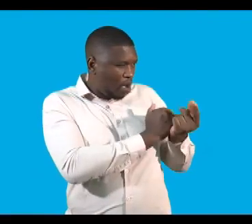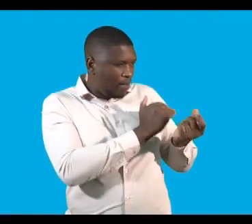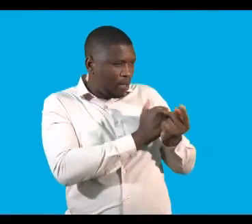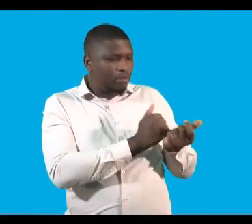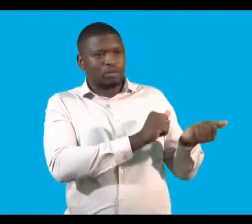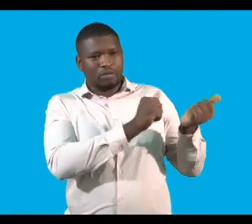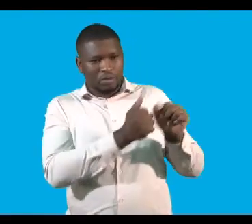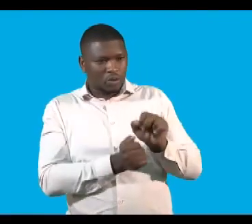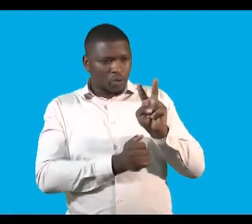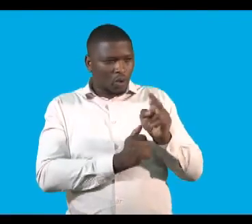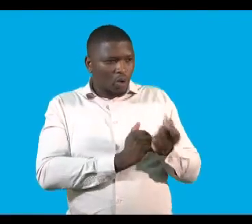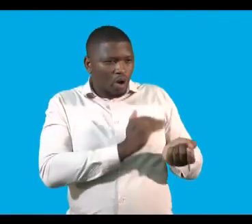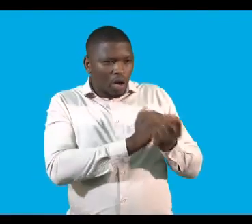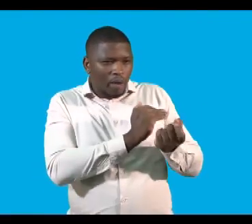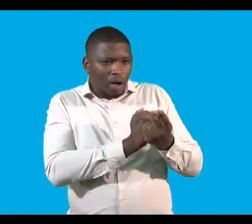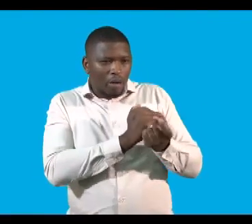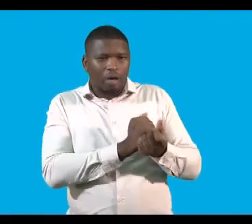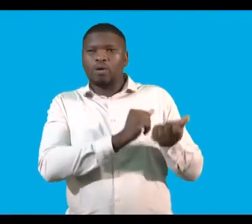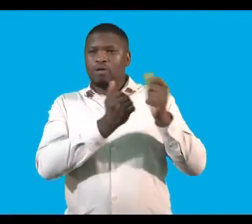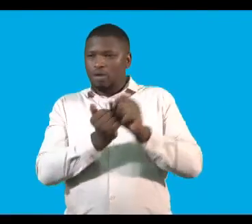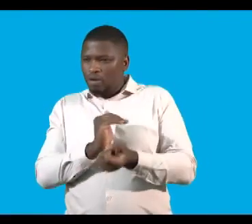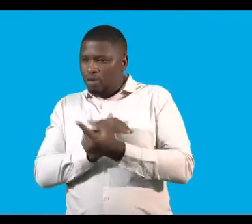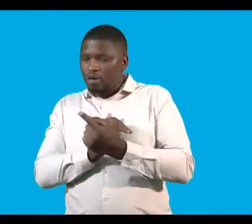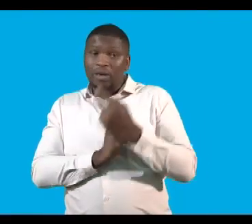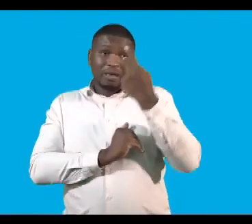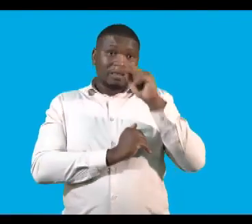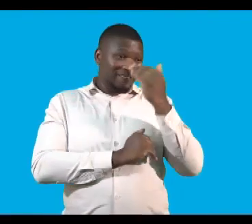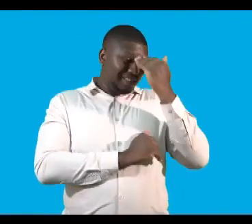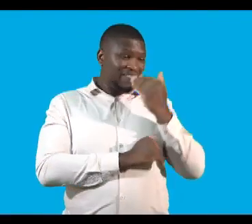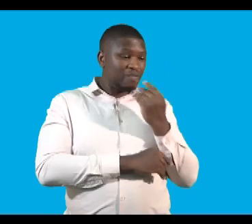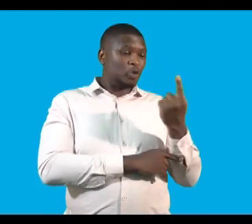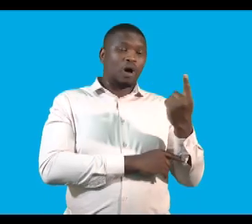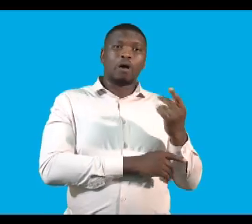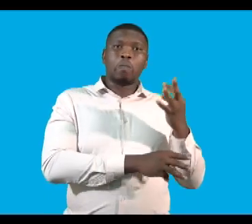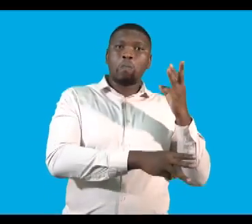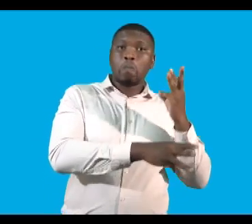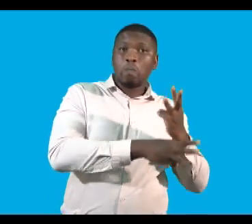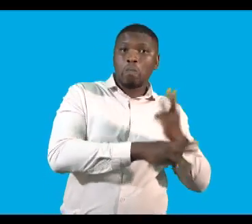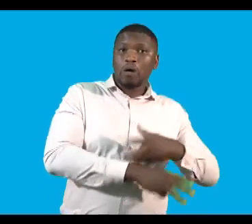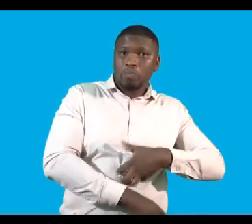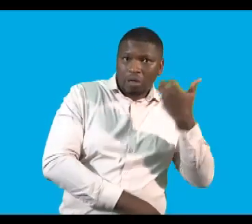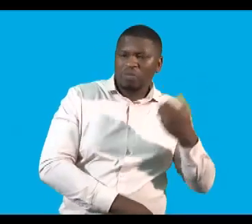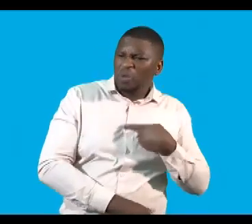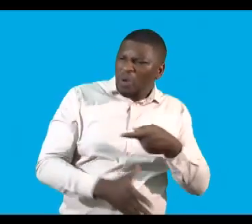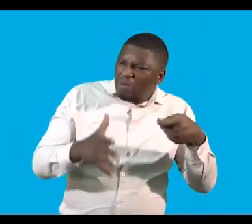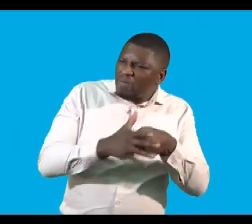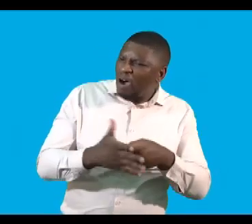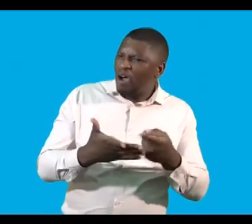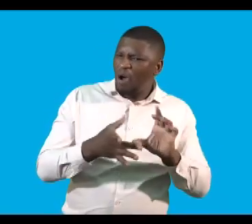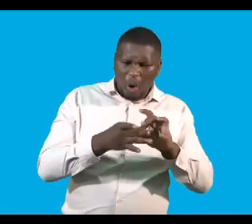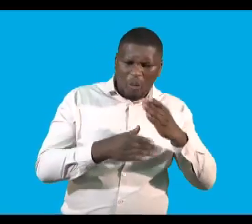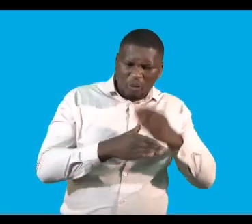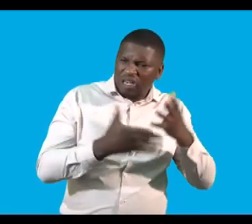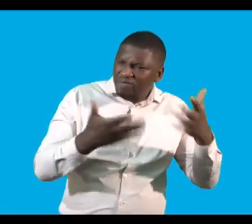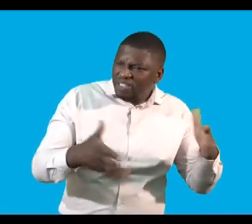throughout the cartoon. The mother is obviously upset in frame 1. You bought homework online with my credit card. It's a